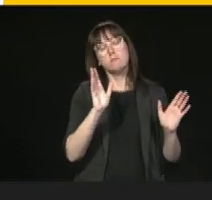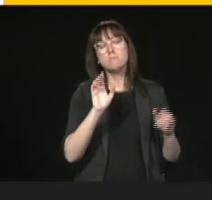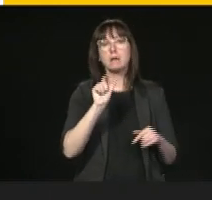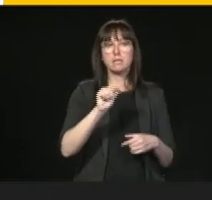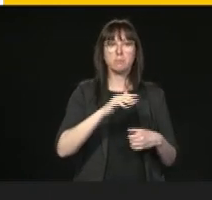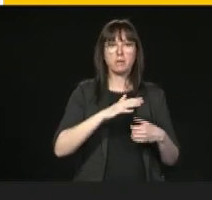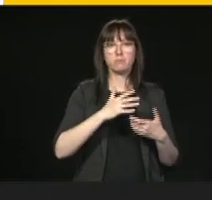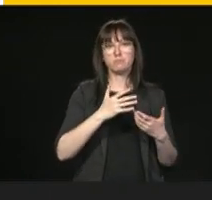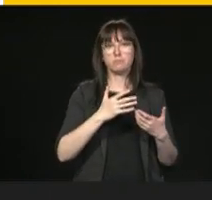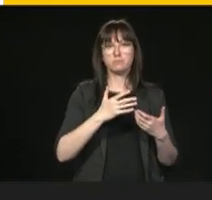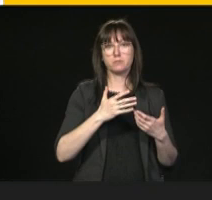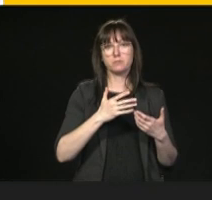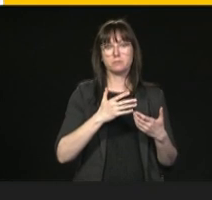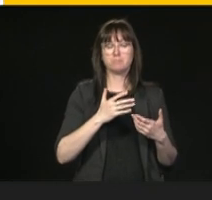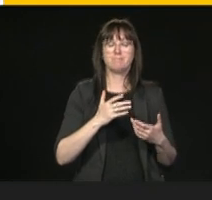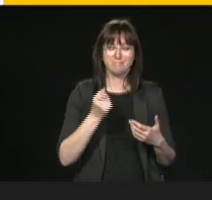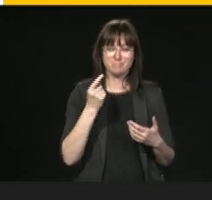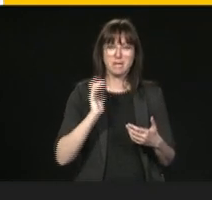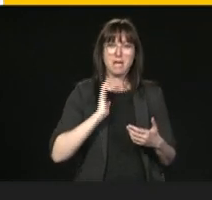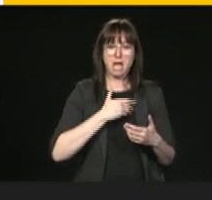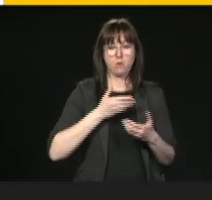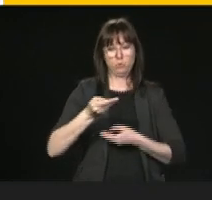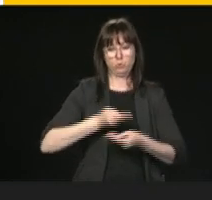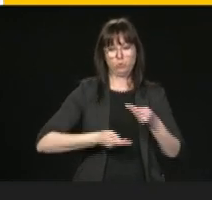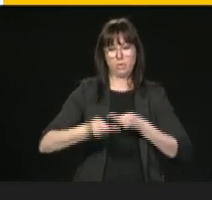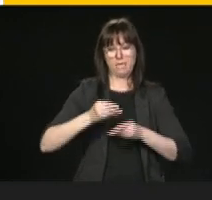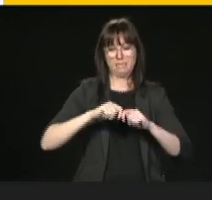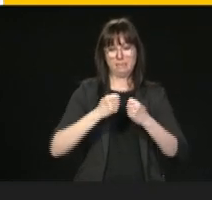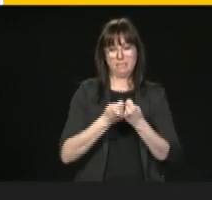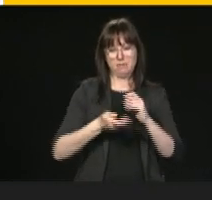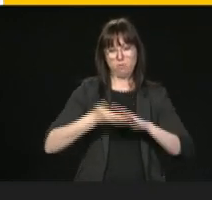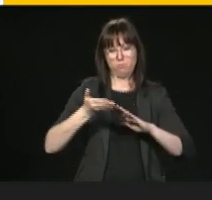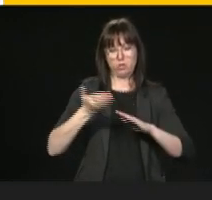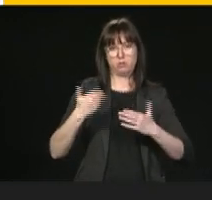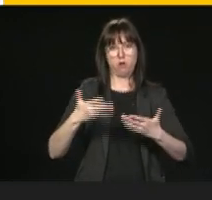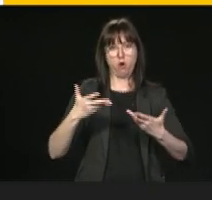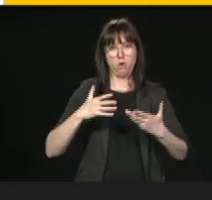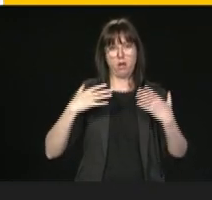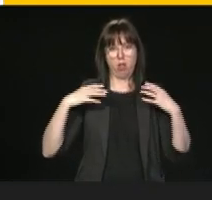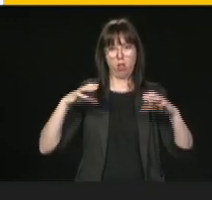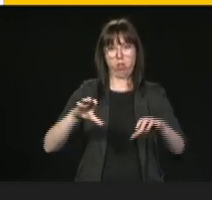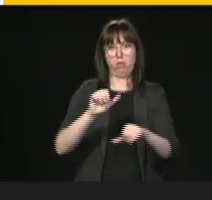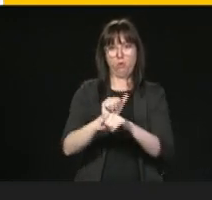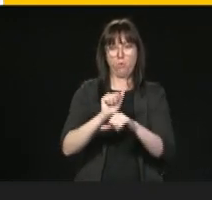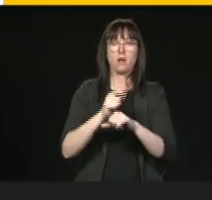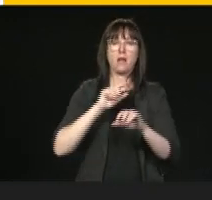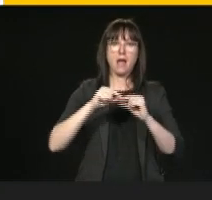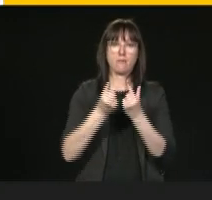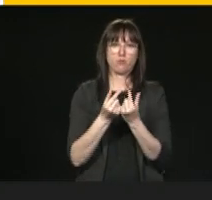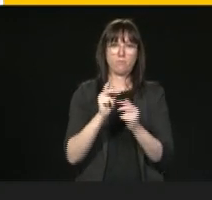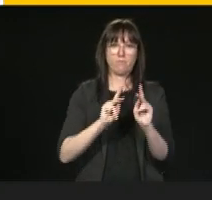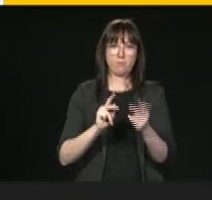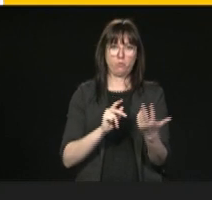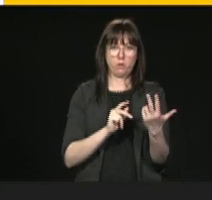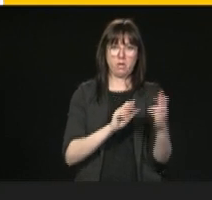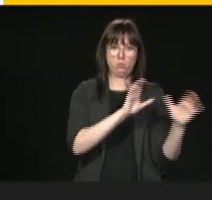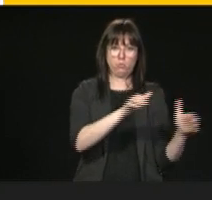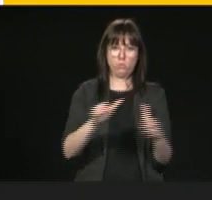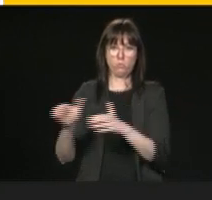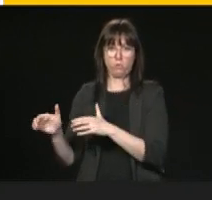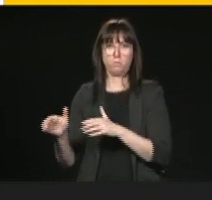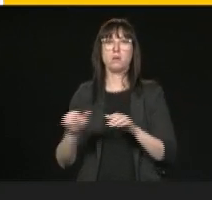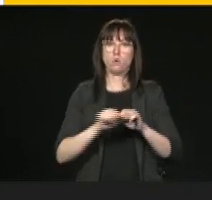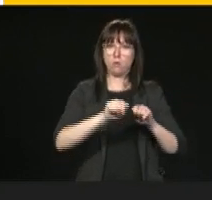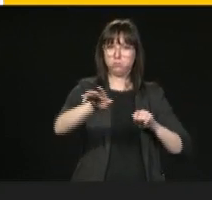trading operations, which is three groups of people scattered so they don't all become ill together.